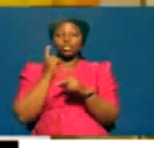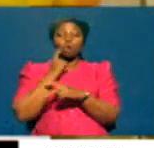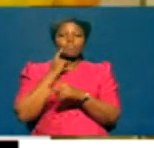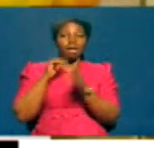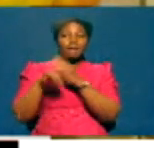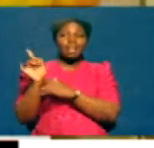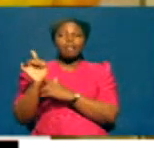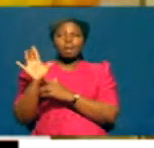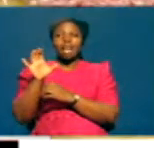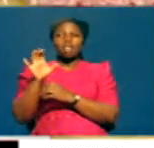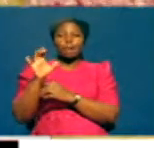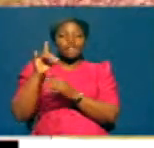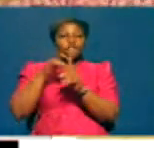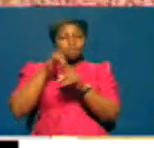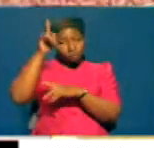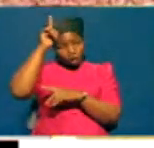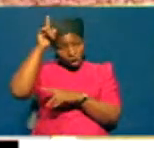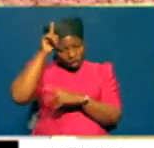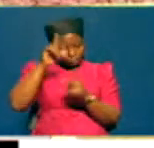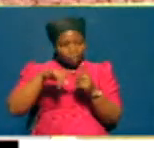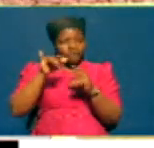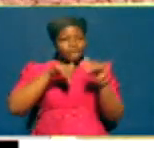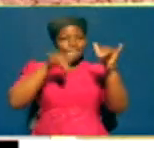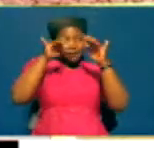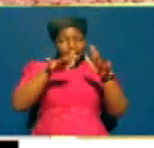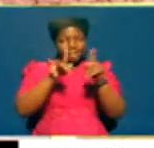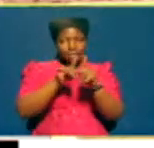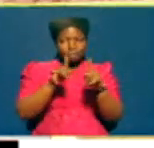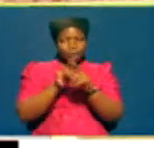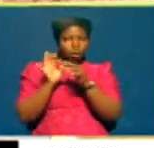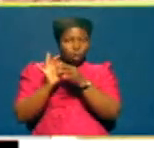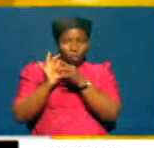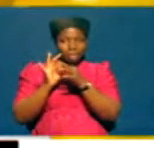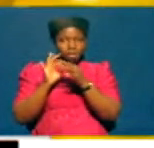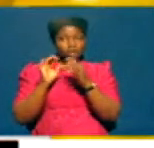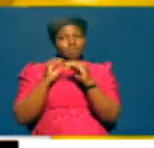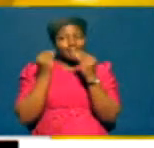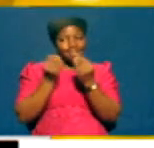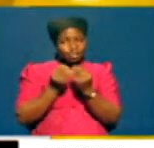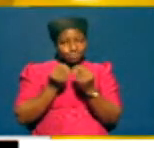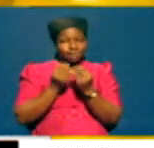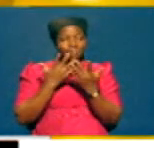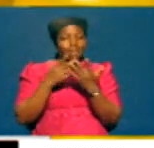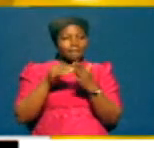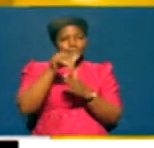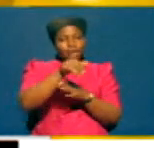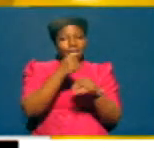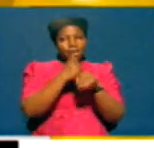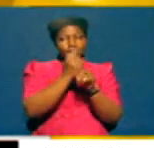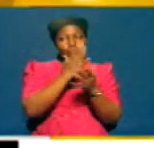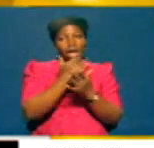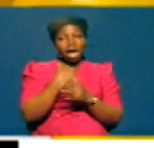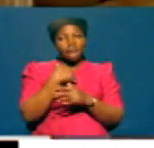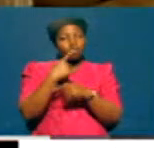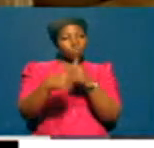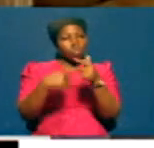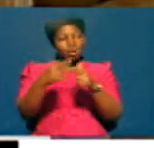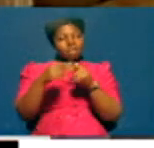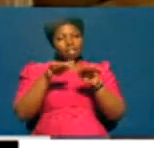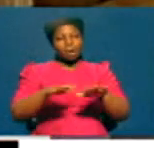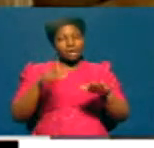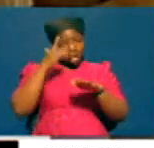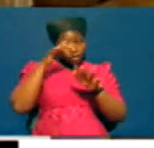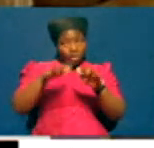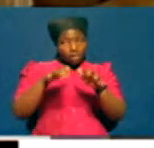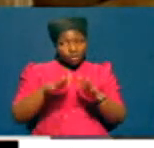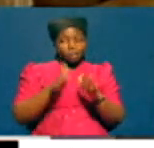from locals, foreigners, and even corporate entities, thereby ensuring steady market for the farmers back in Migori. We want to